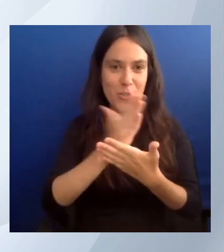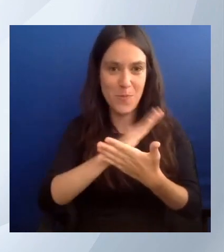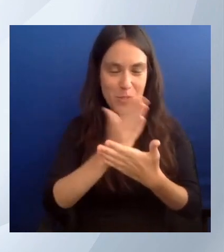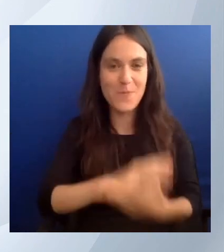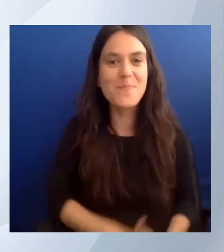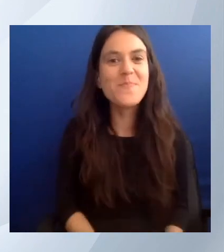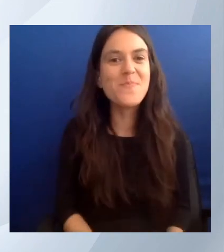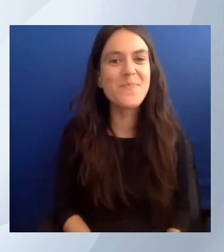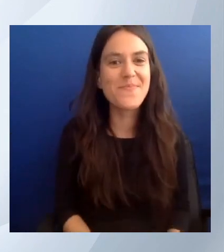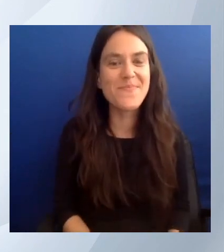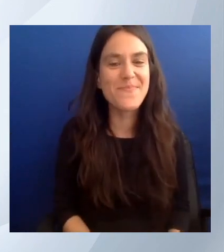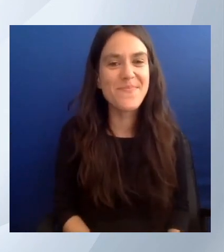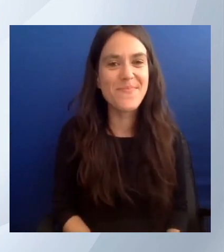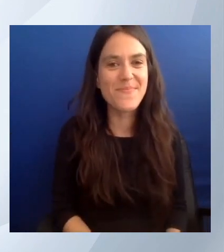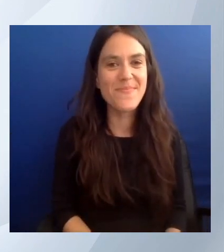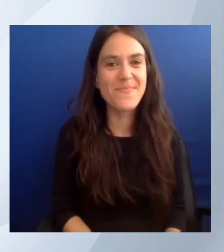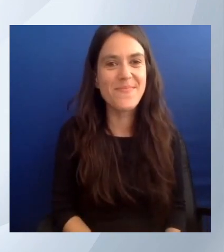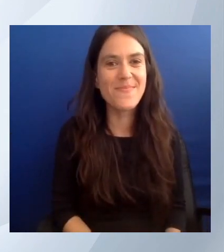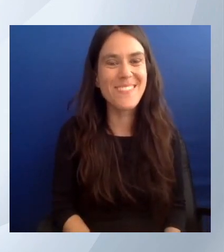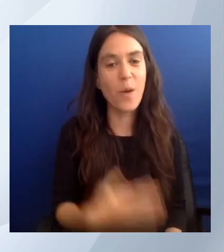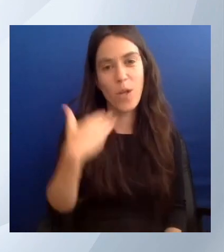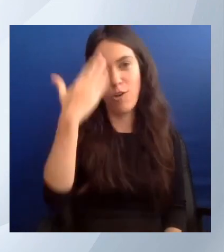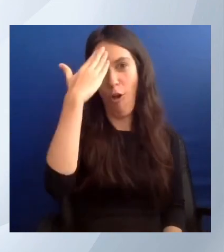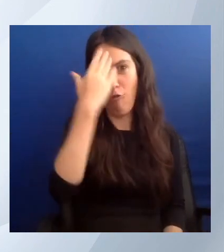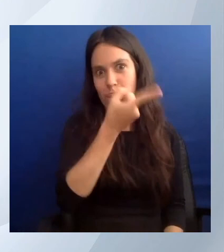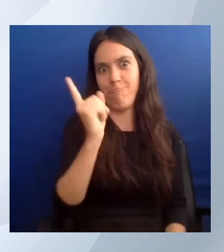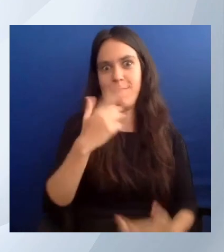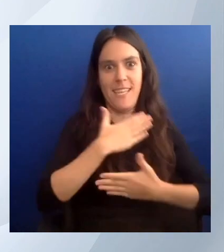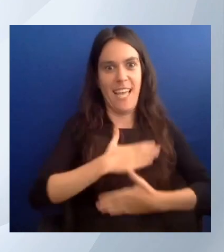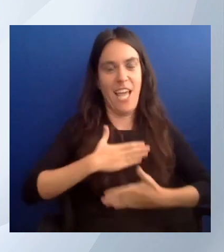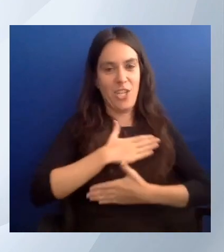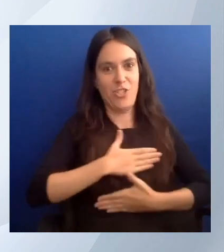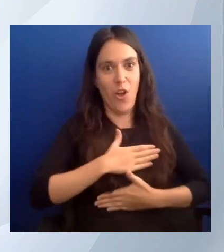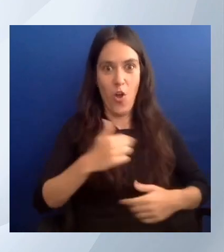Yes, we know you enjoyed it. We did too.